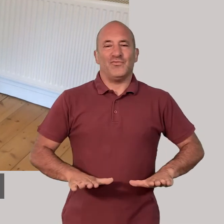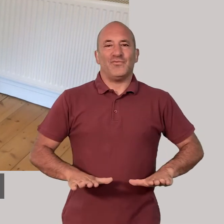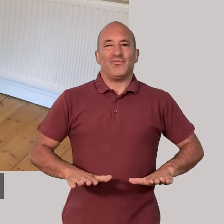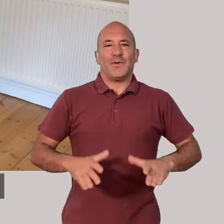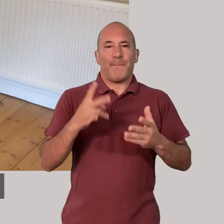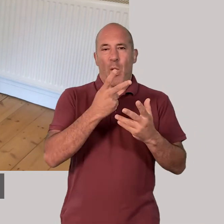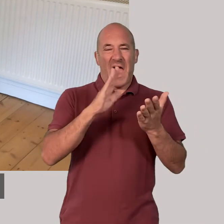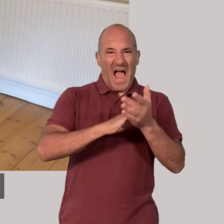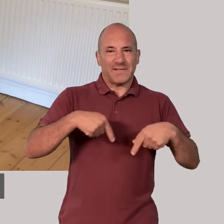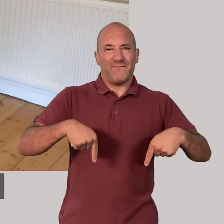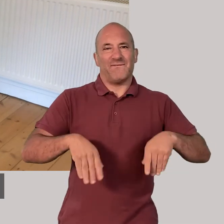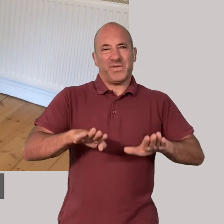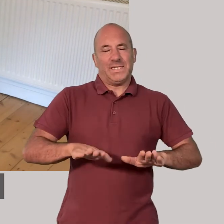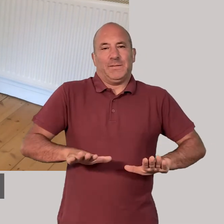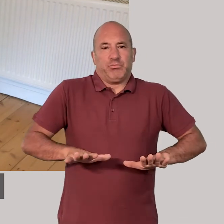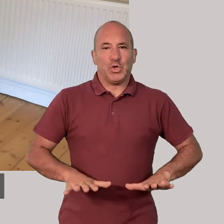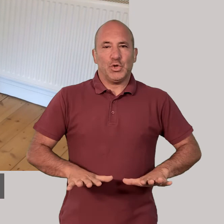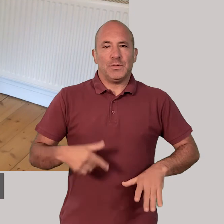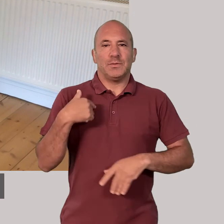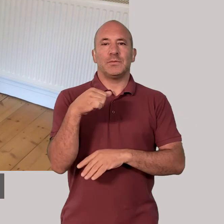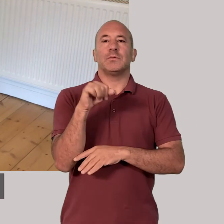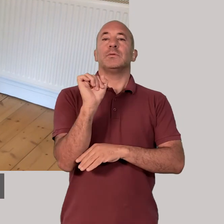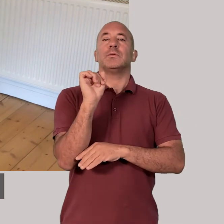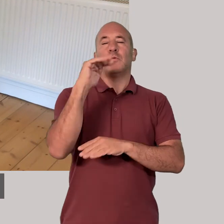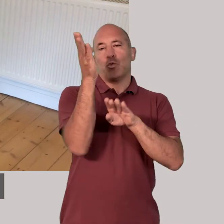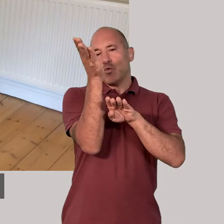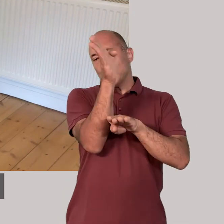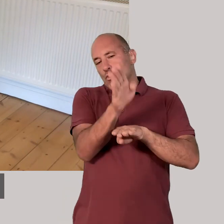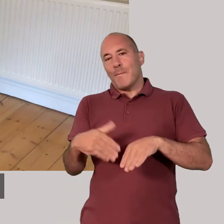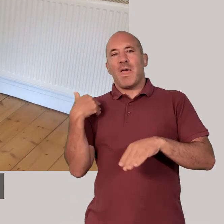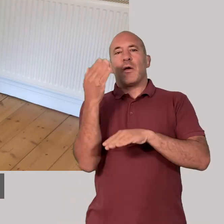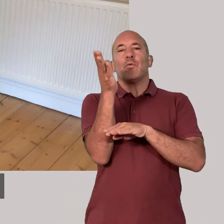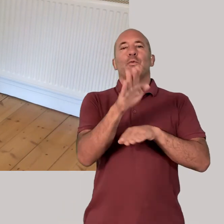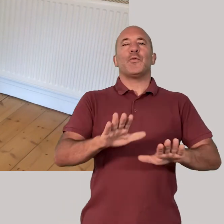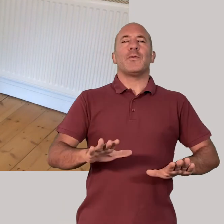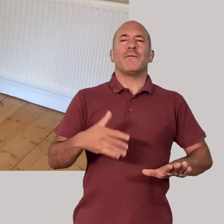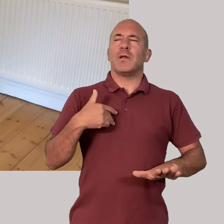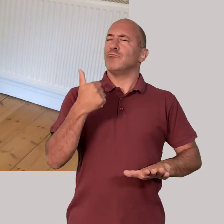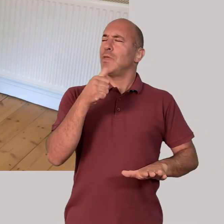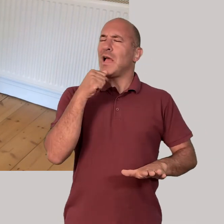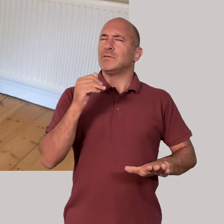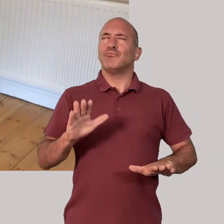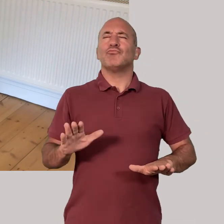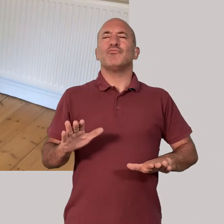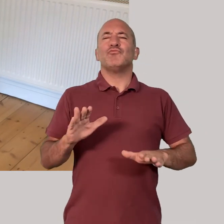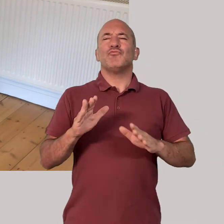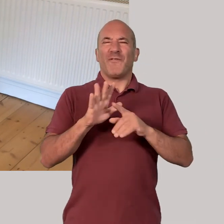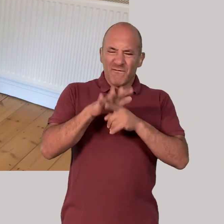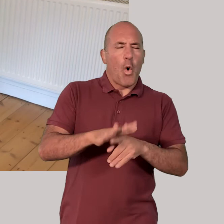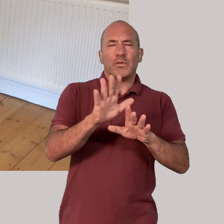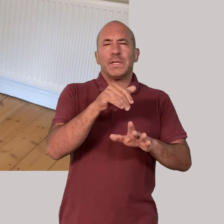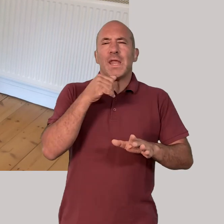Pressing down, making a nice arch, feeling an